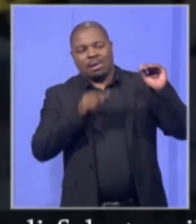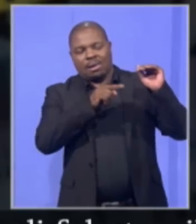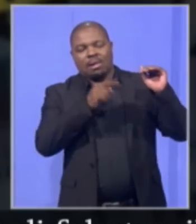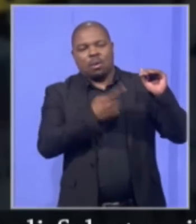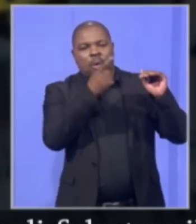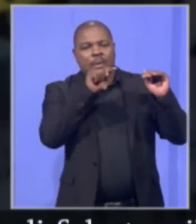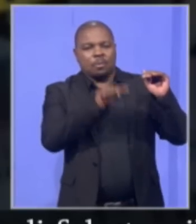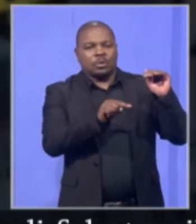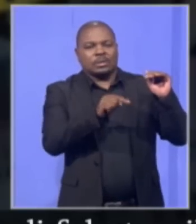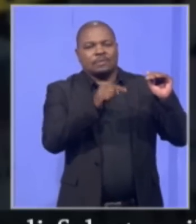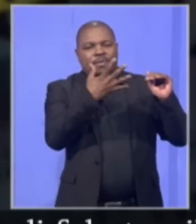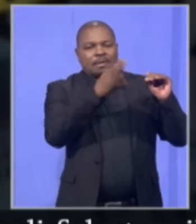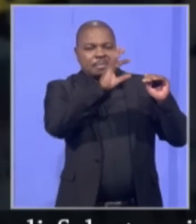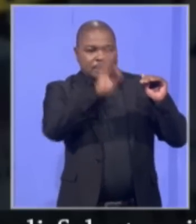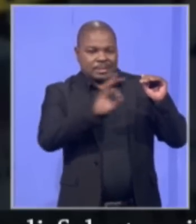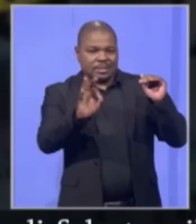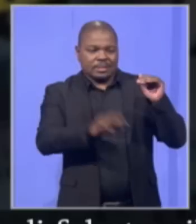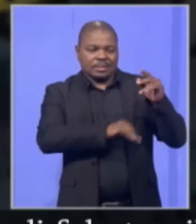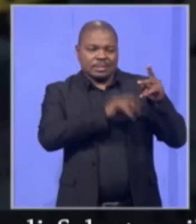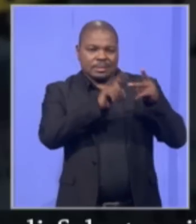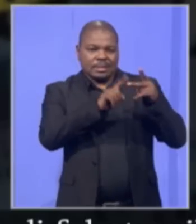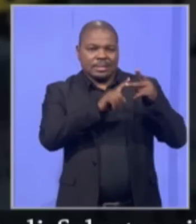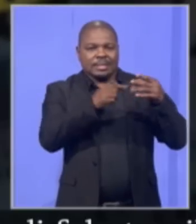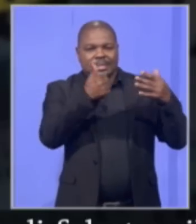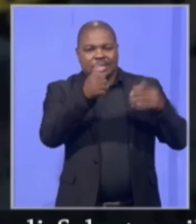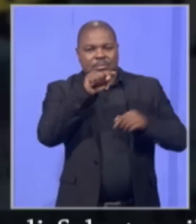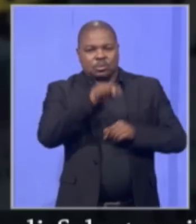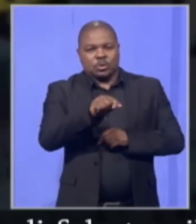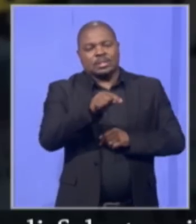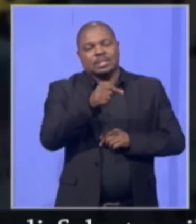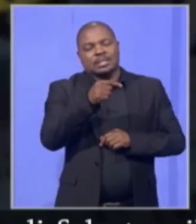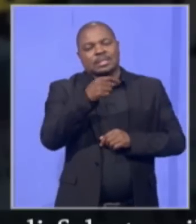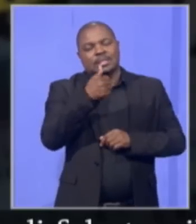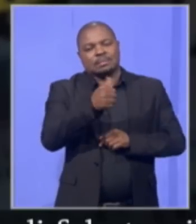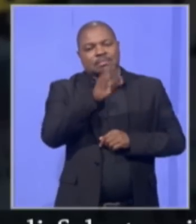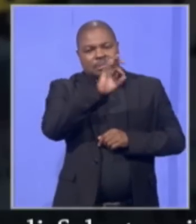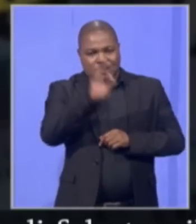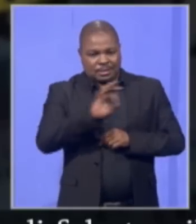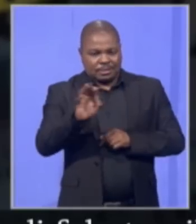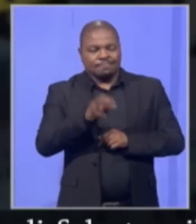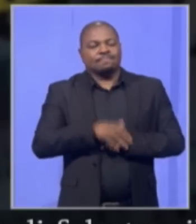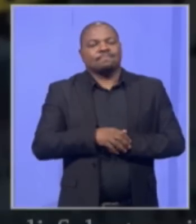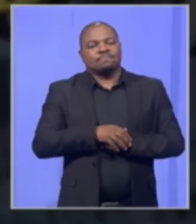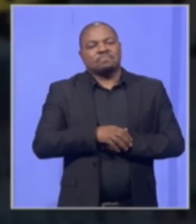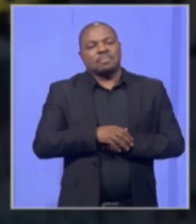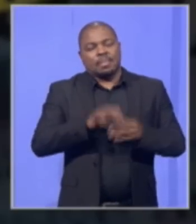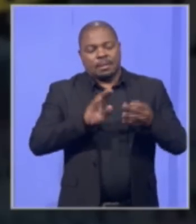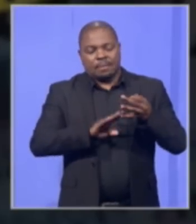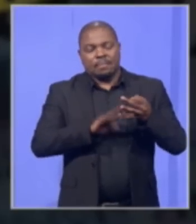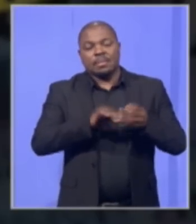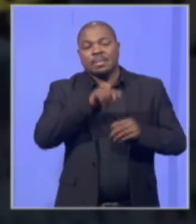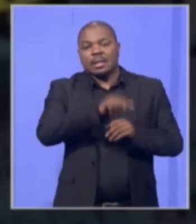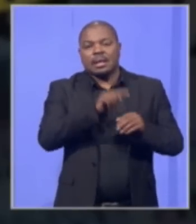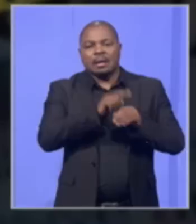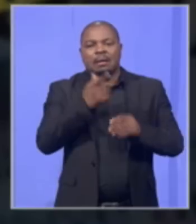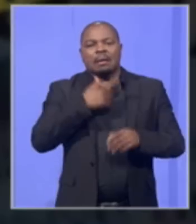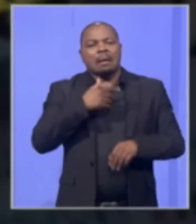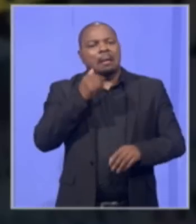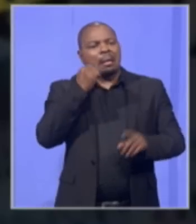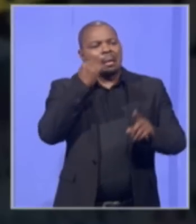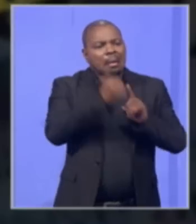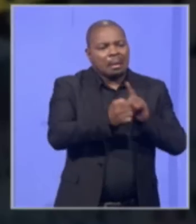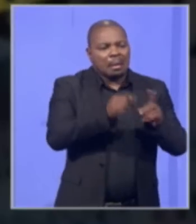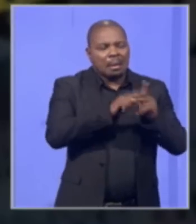le 1.5 le di le 6.6 ka tatelano. Dipalopalo tsa bosenyi jwa polao di fokotsegile